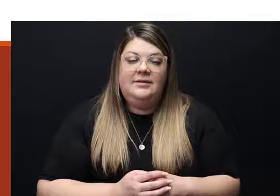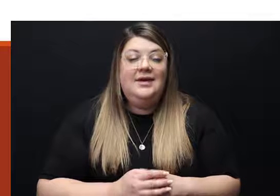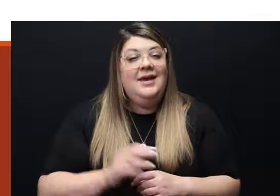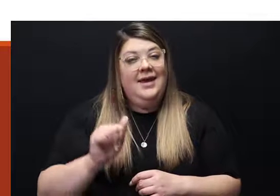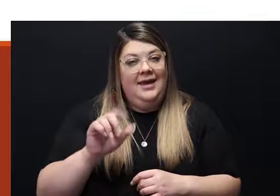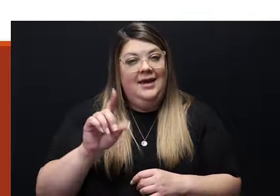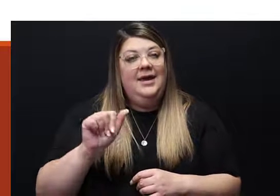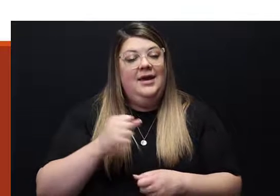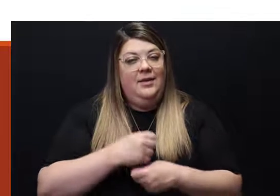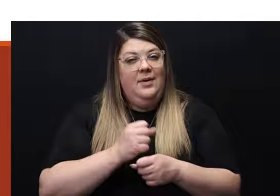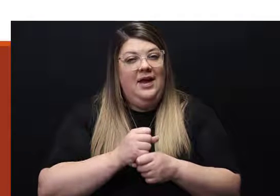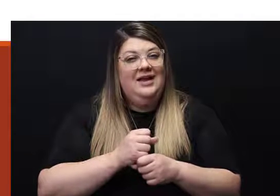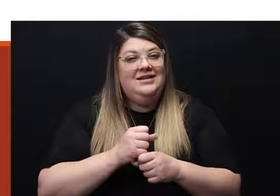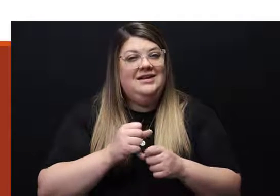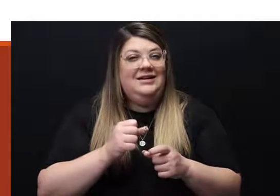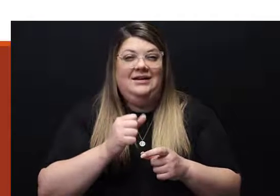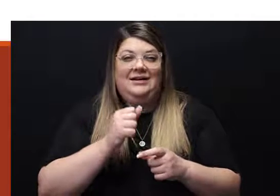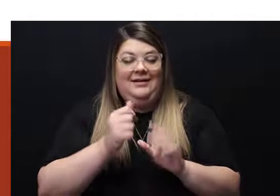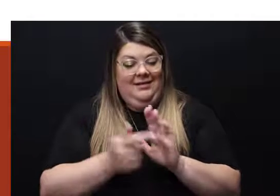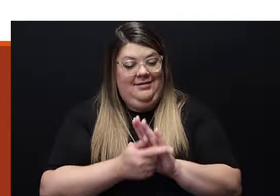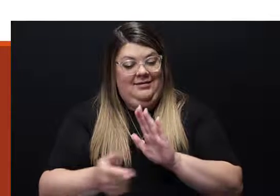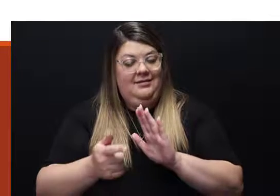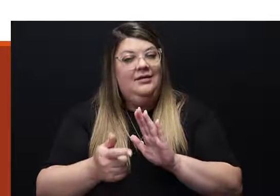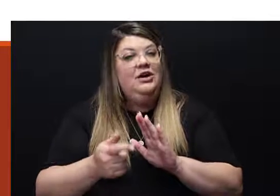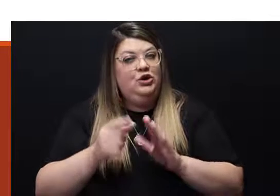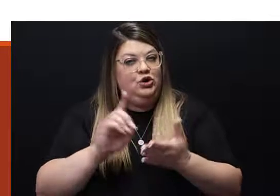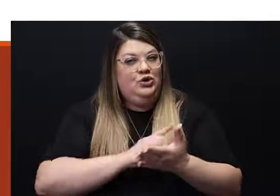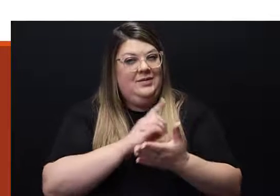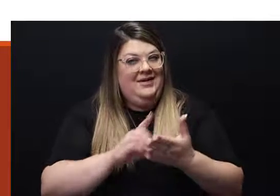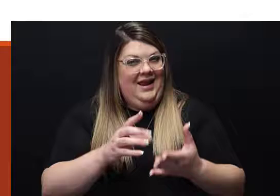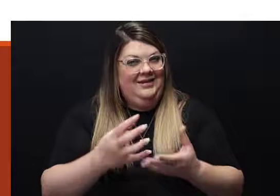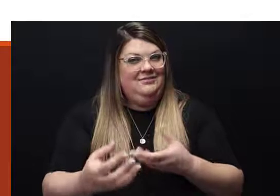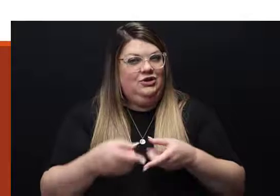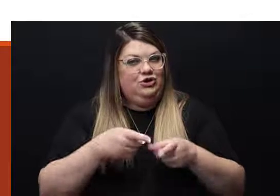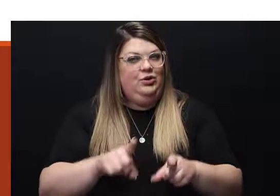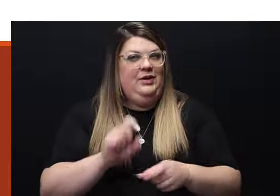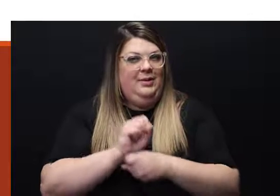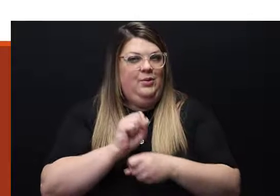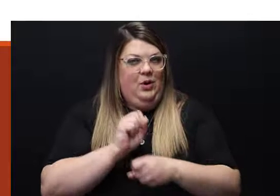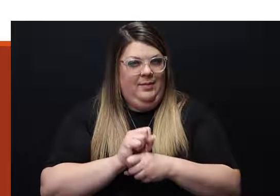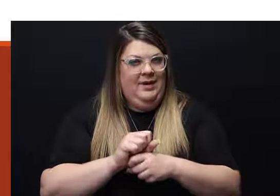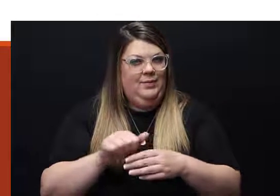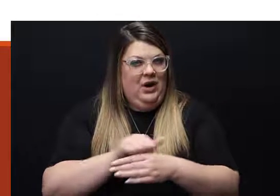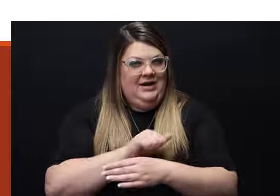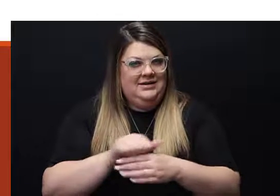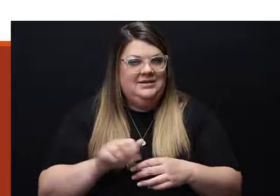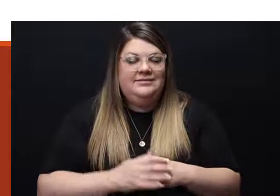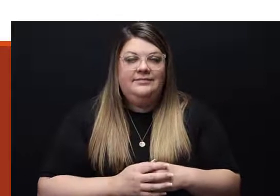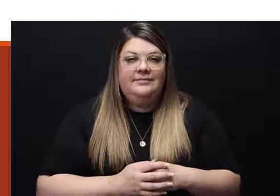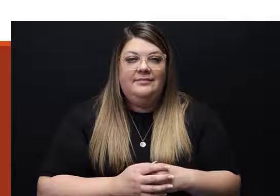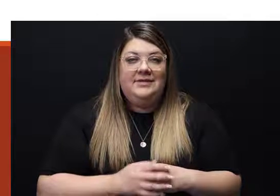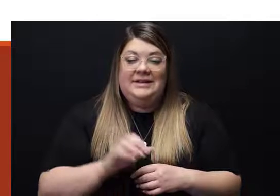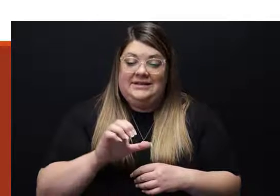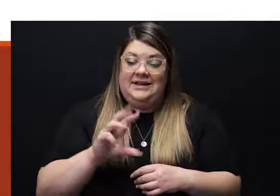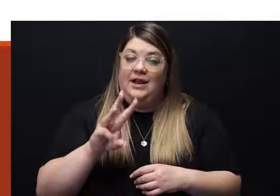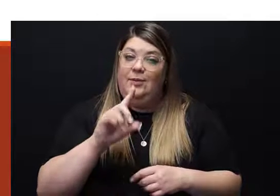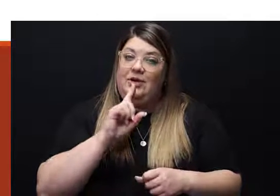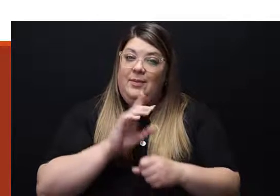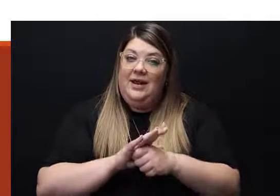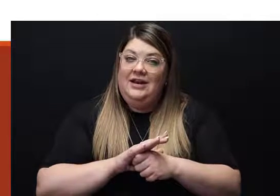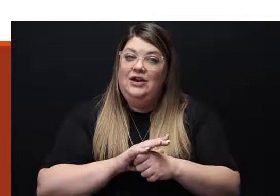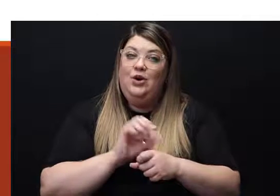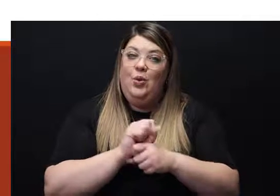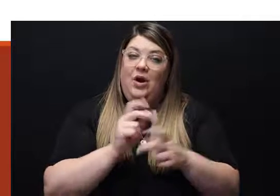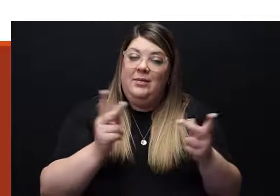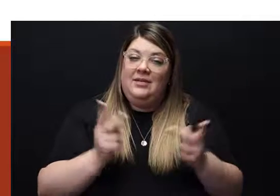The ADA makes it unlawful to discriminate in employment practices. CW is committed to workplace diversity